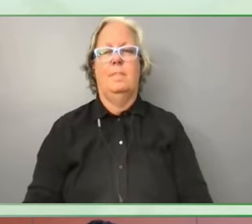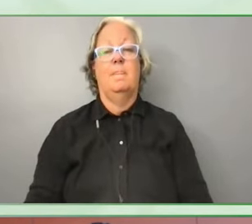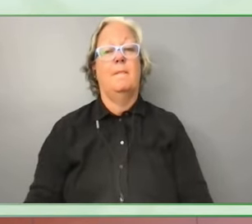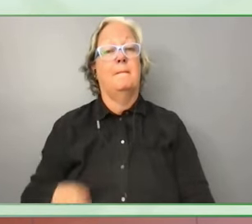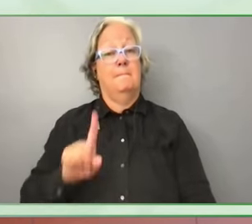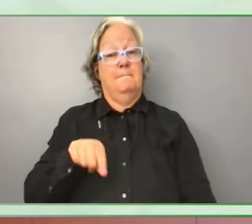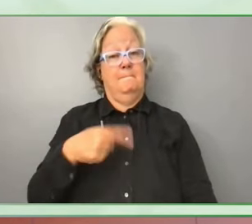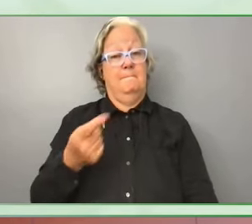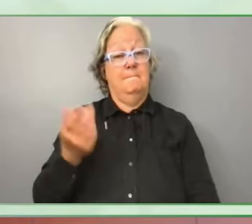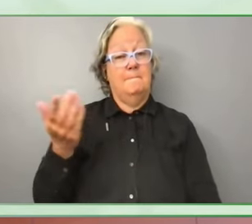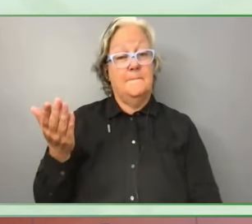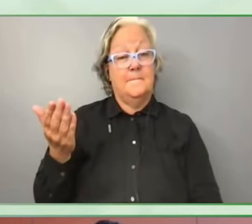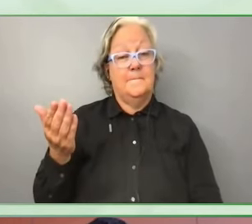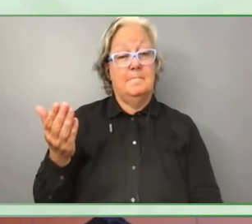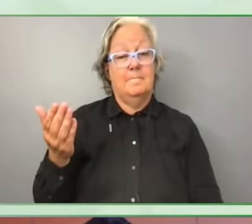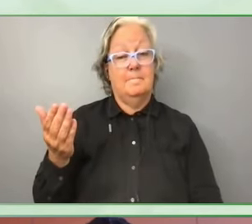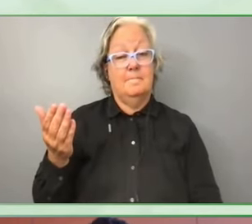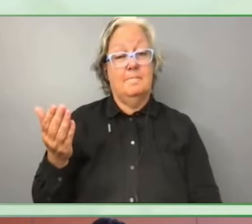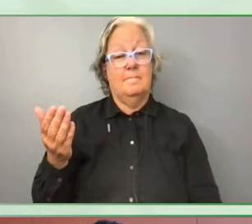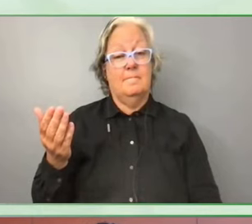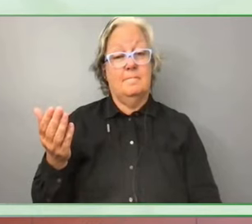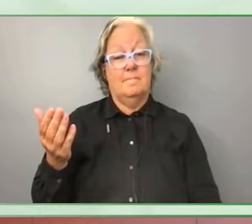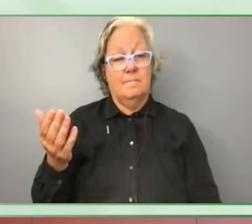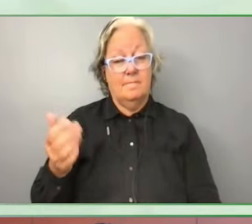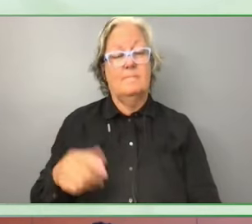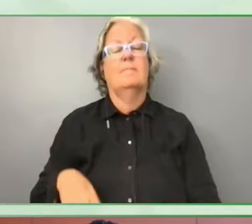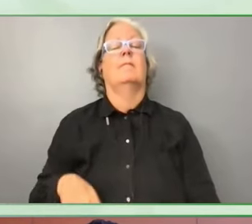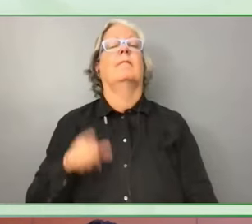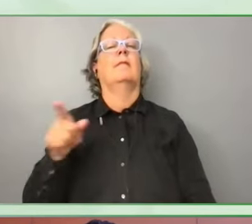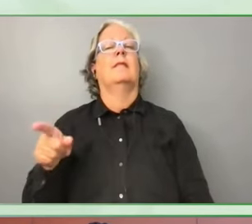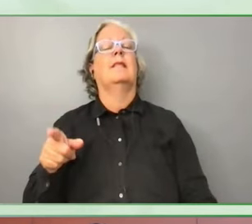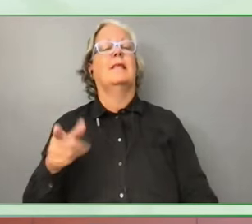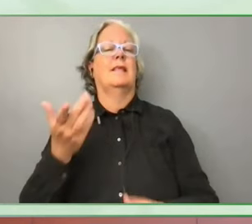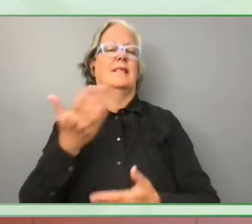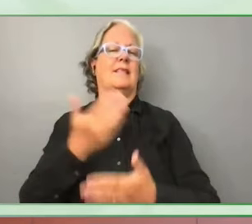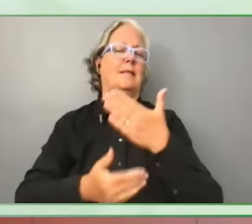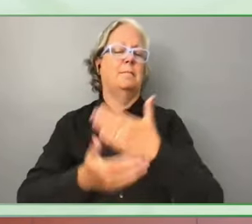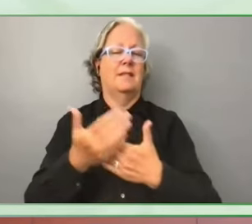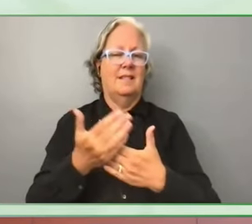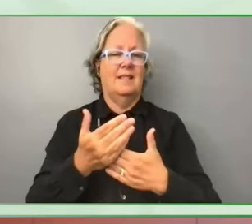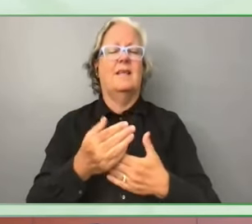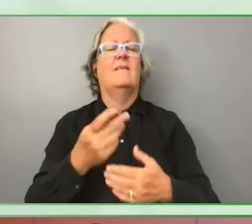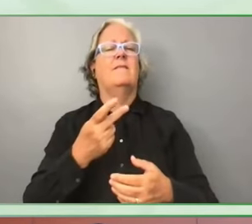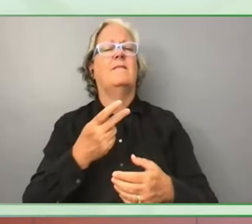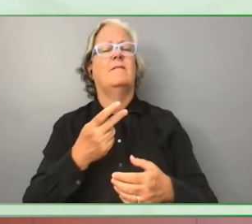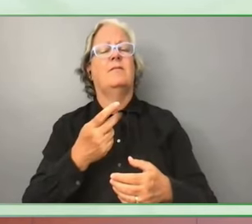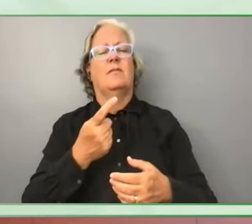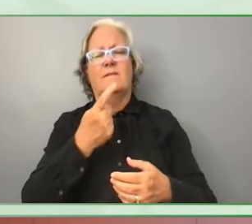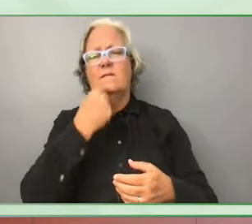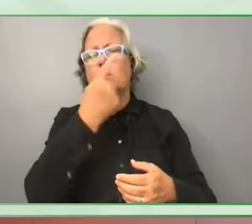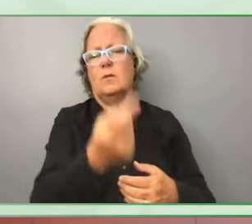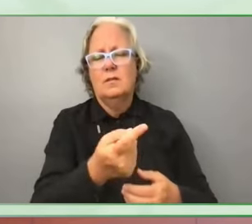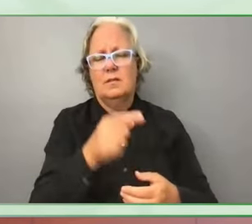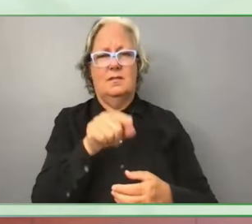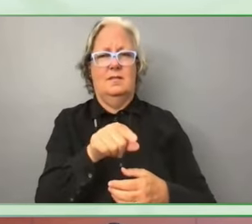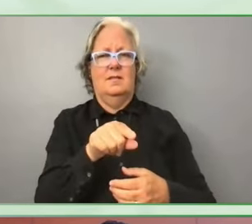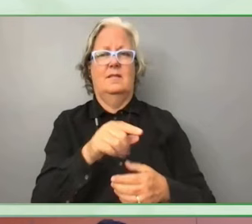Our most recent project was Disability Voices Against Rape. Before we carried out